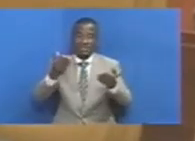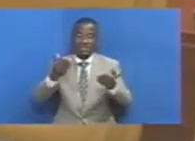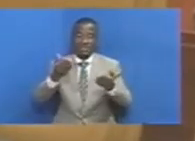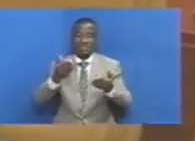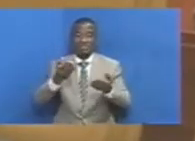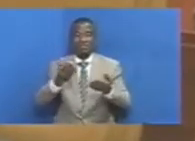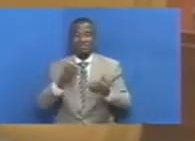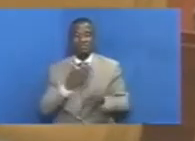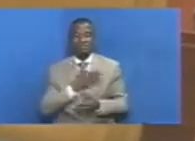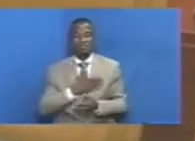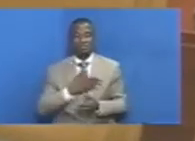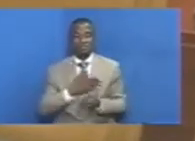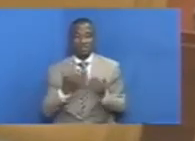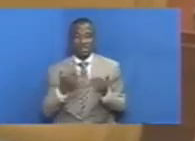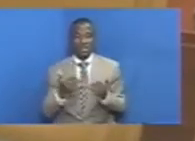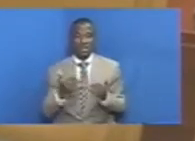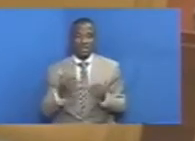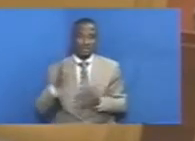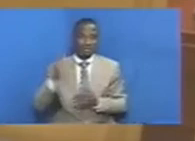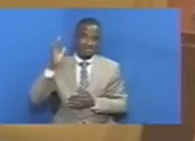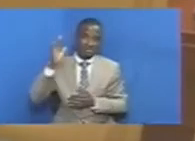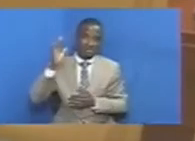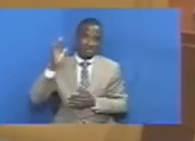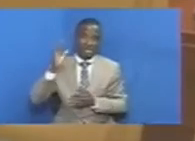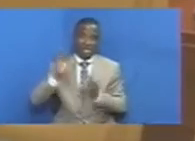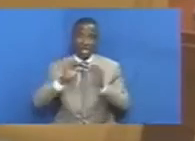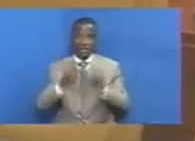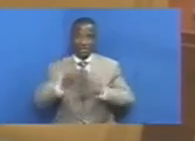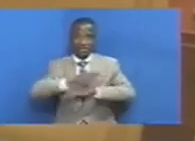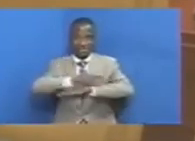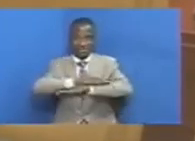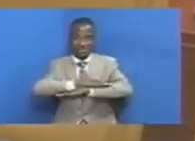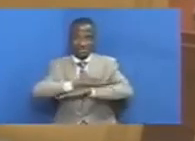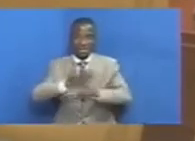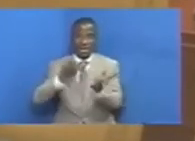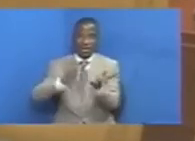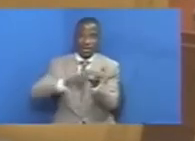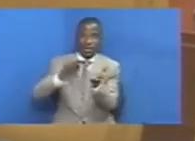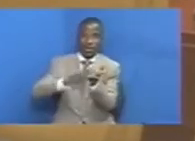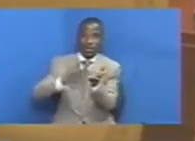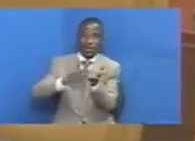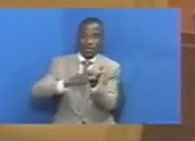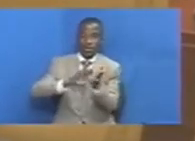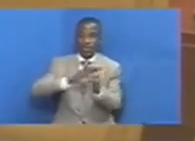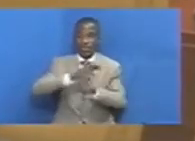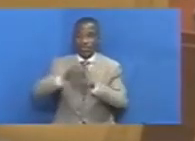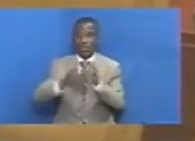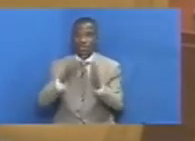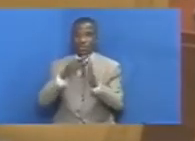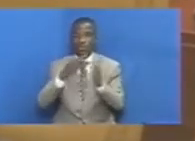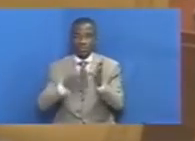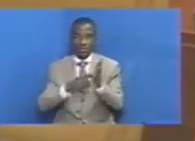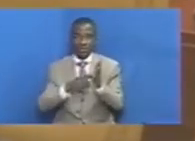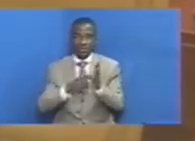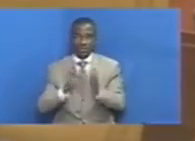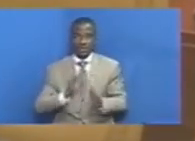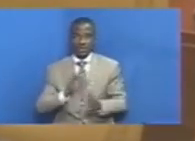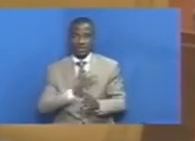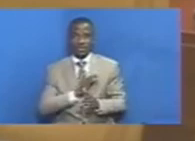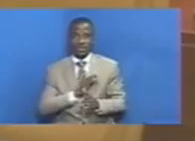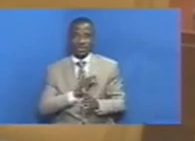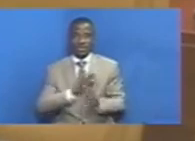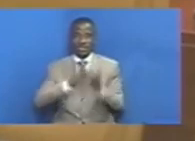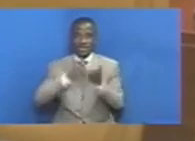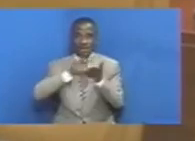Scheme. Mr. Speaker, I wish that the Hansa captured the totality of the report of your committee as to be read